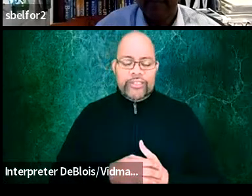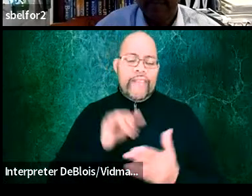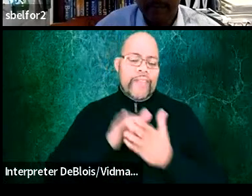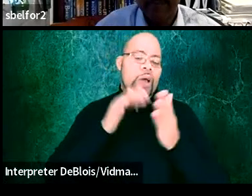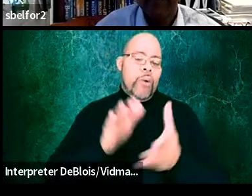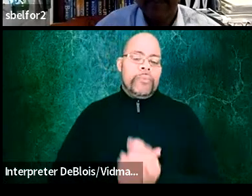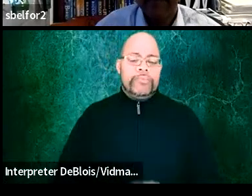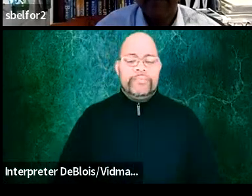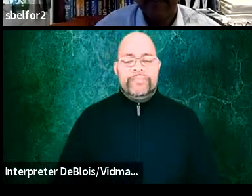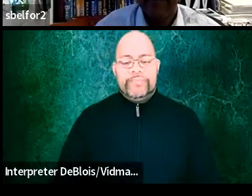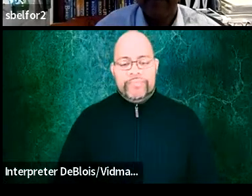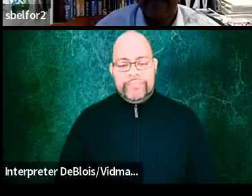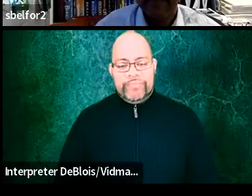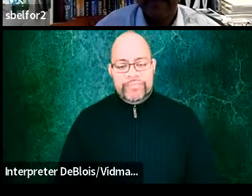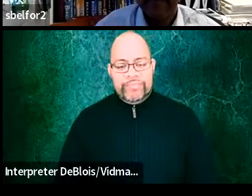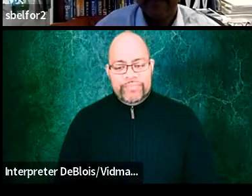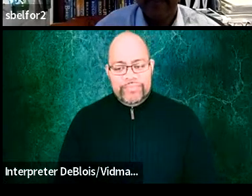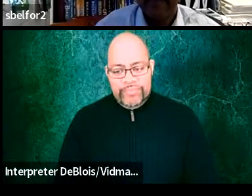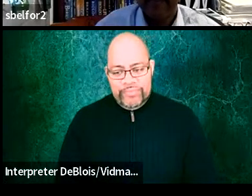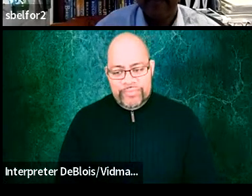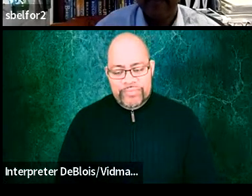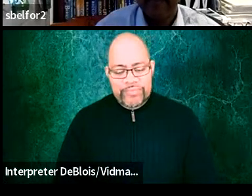way.